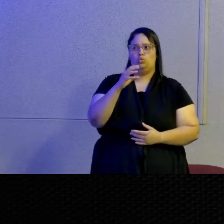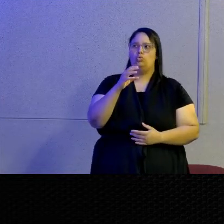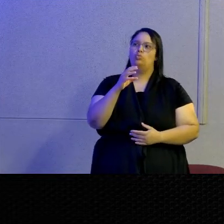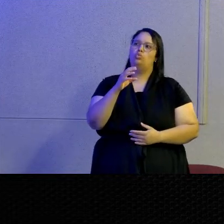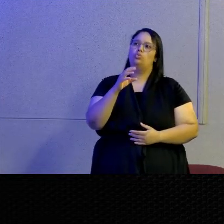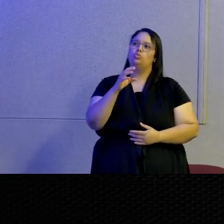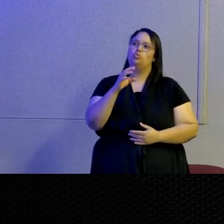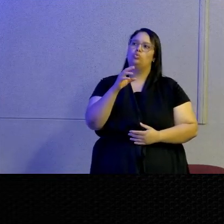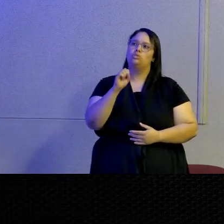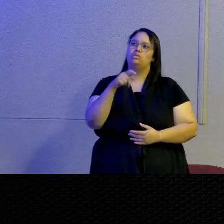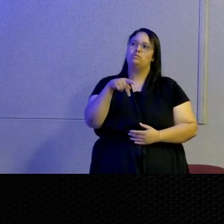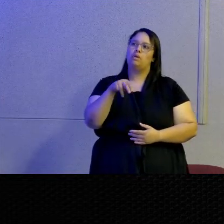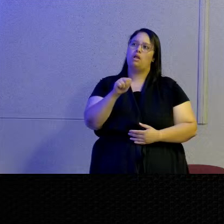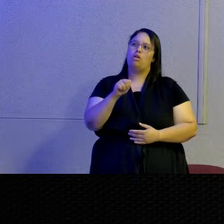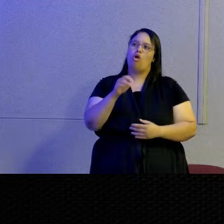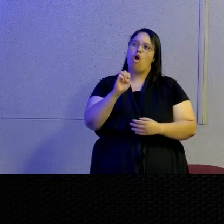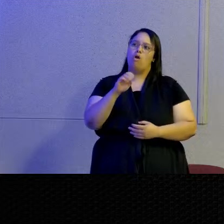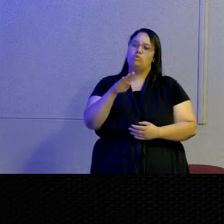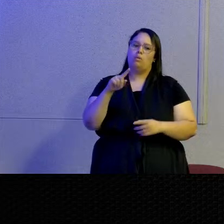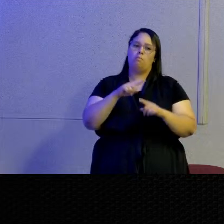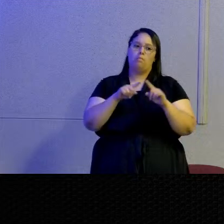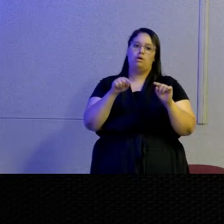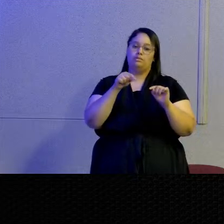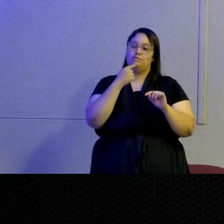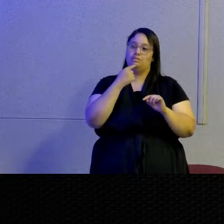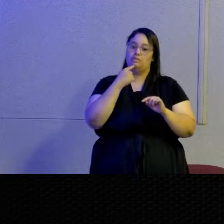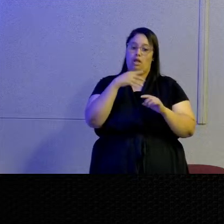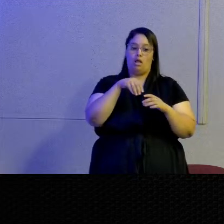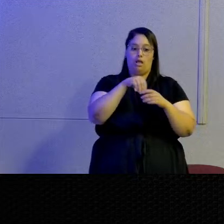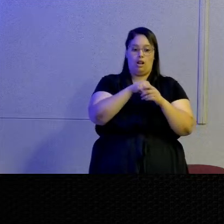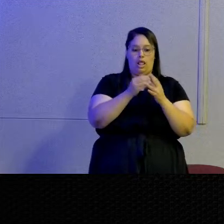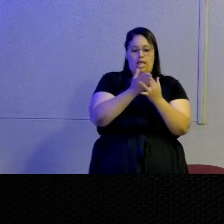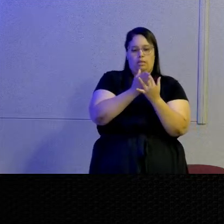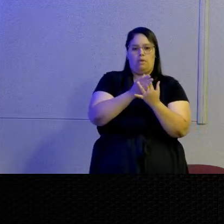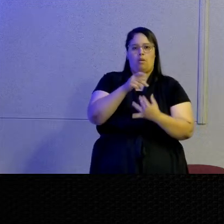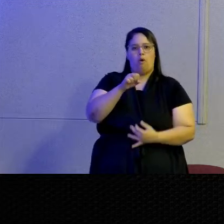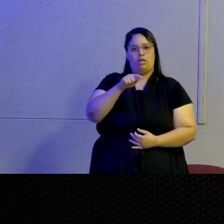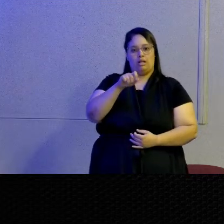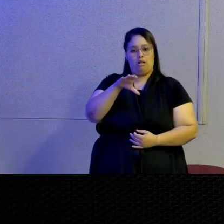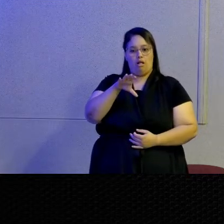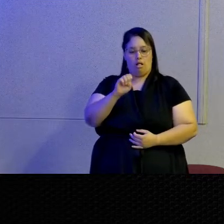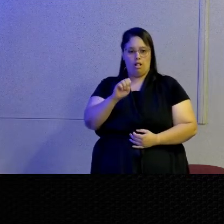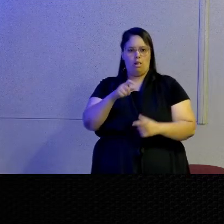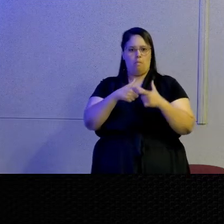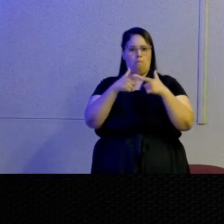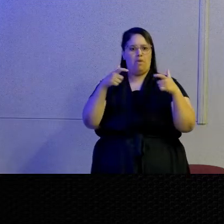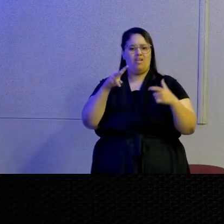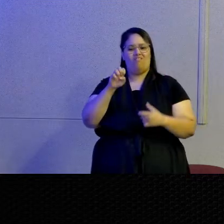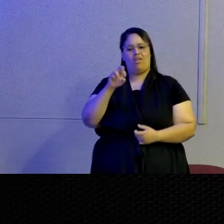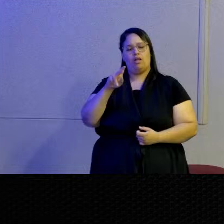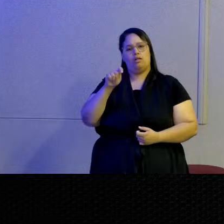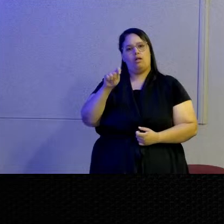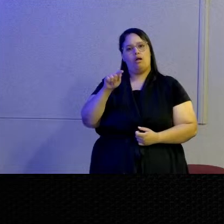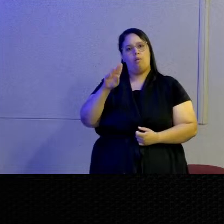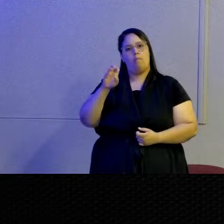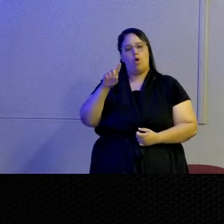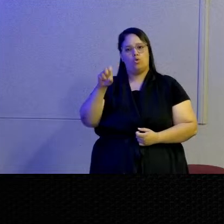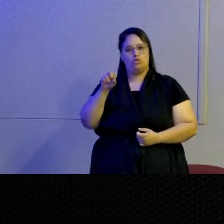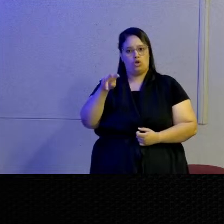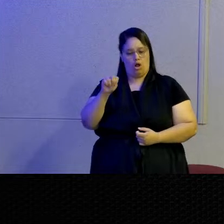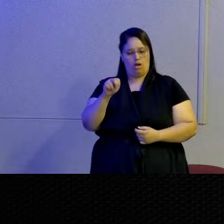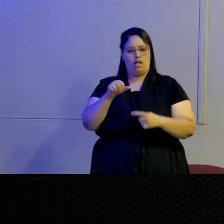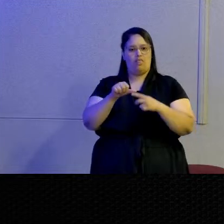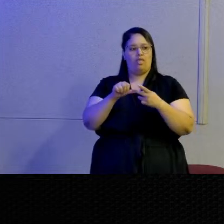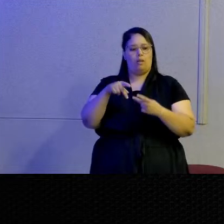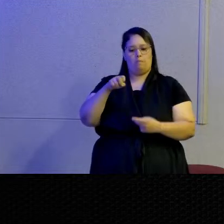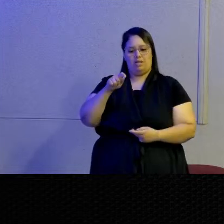And so people said, well, that intermediate particle must be a massive vector boson. And then Peter Higgs